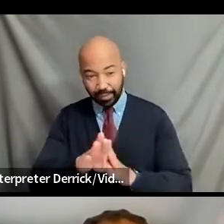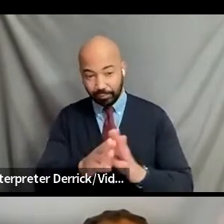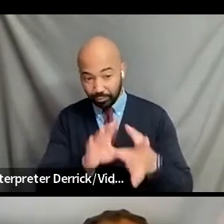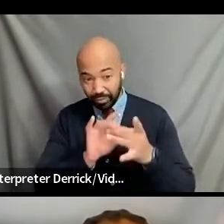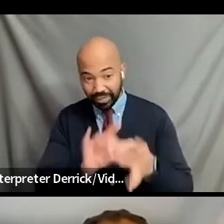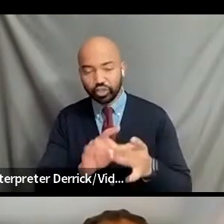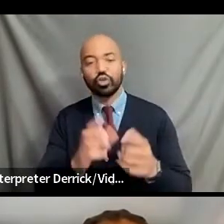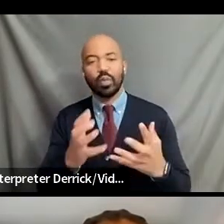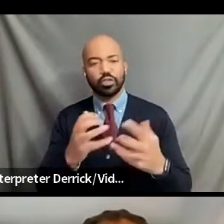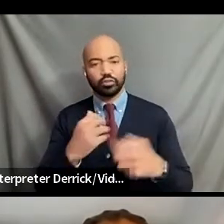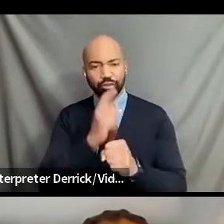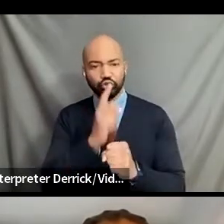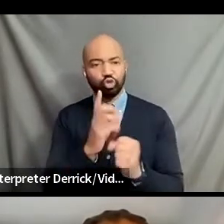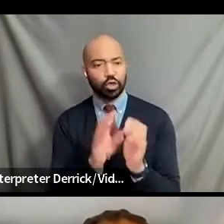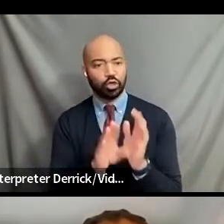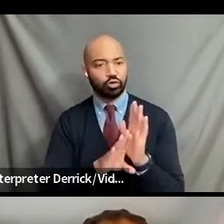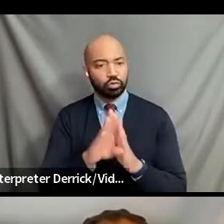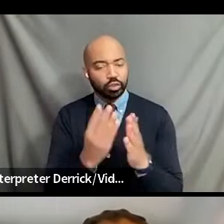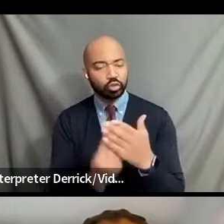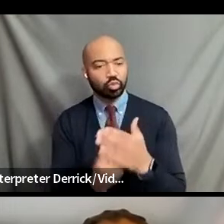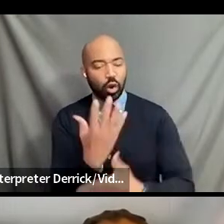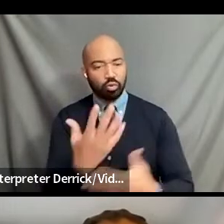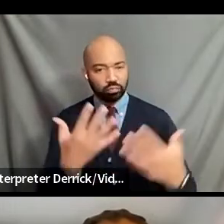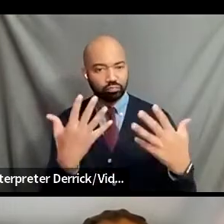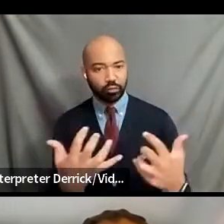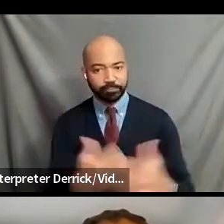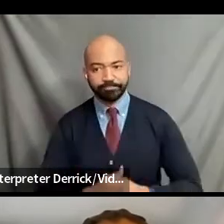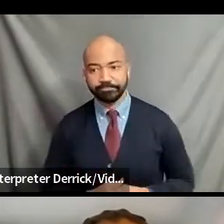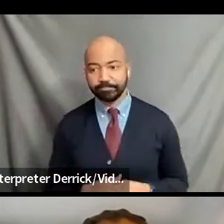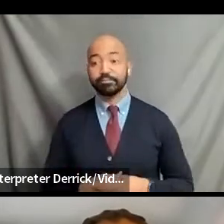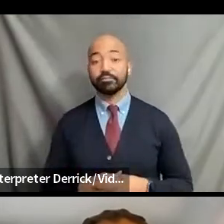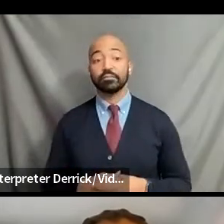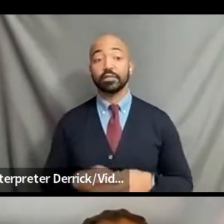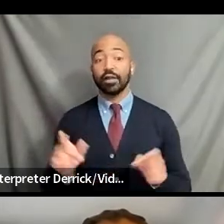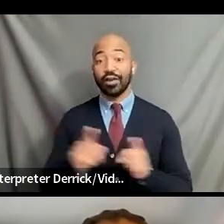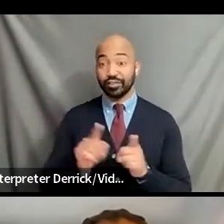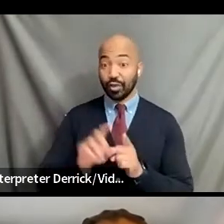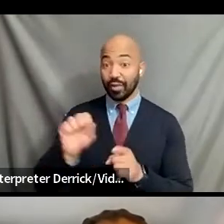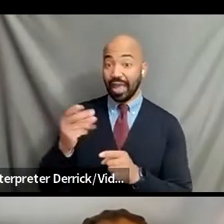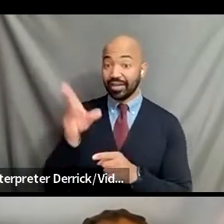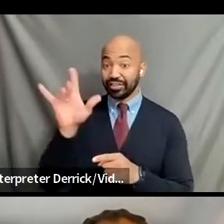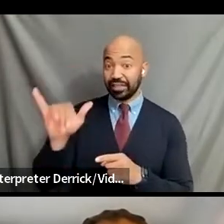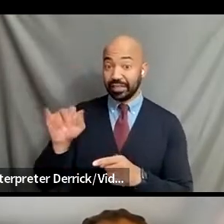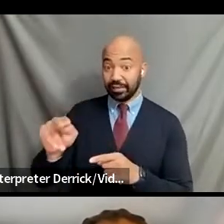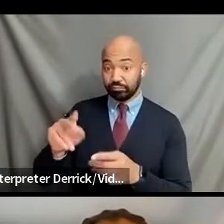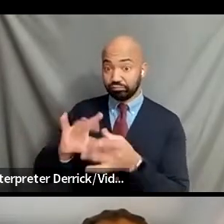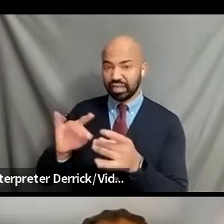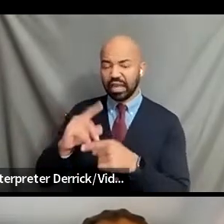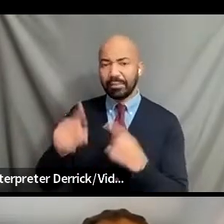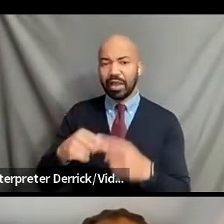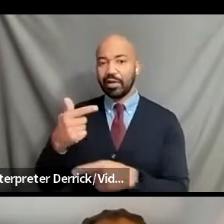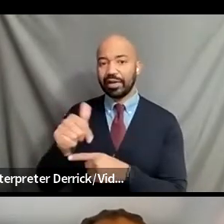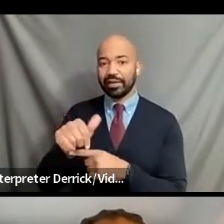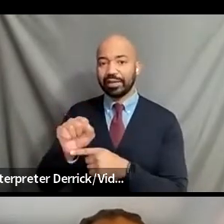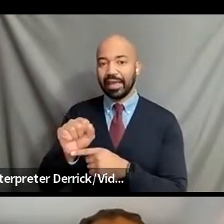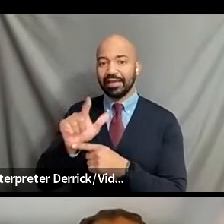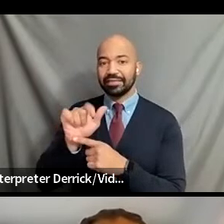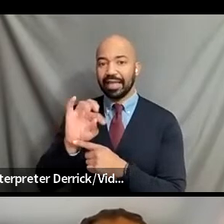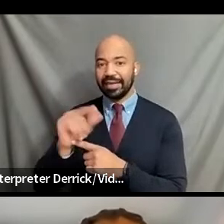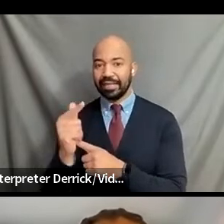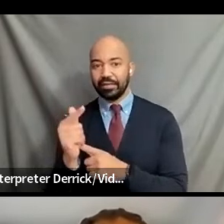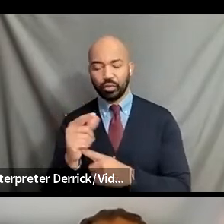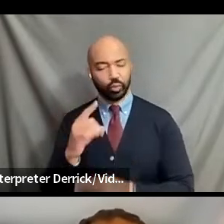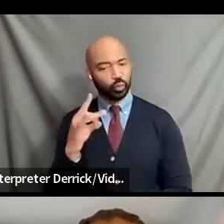cultivate. I can also relate to the part that Ashlyn mentioned about gaslighting. And so it's